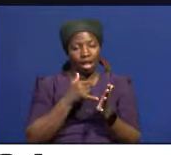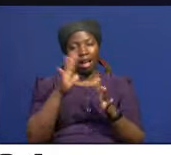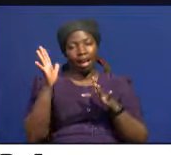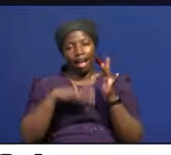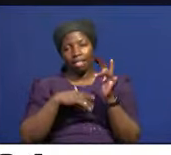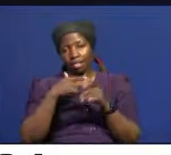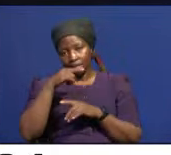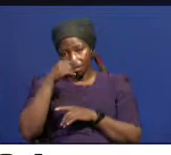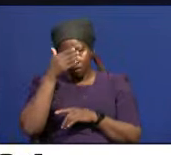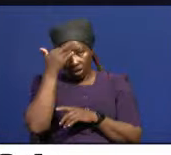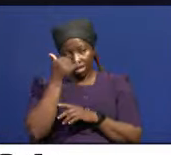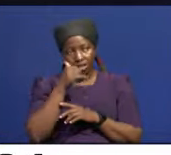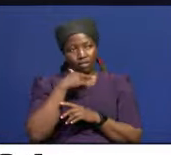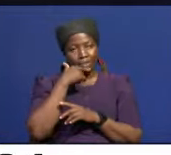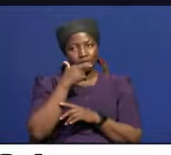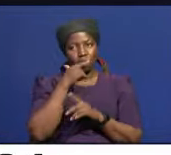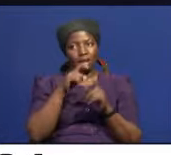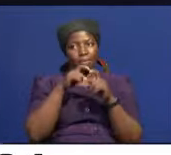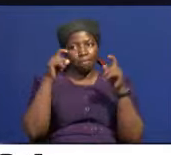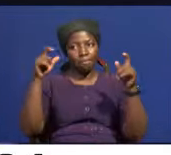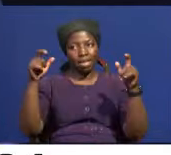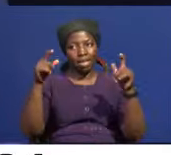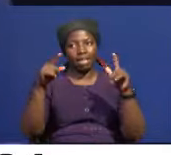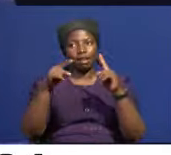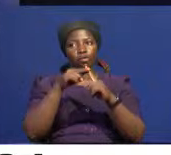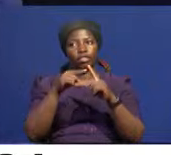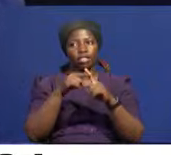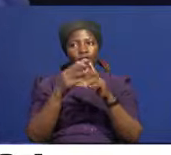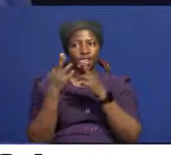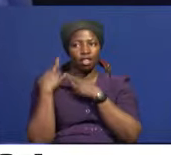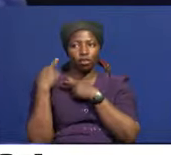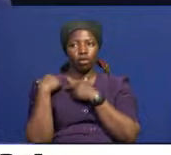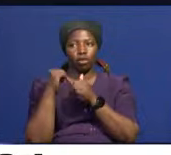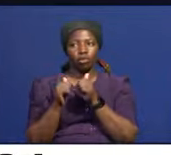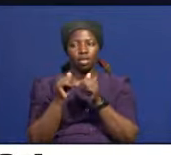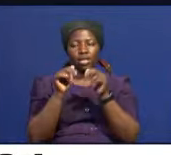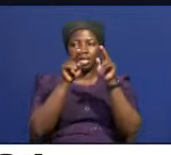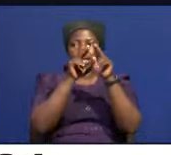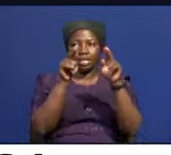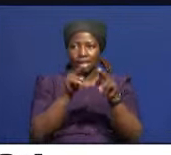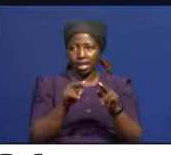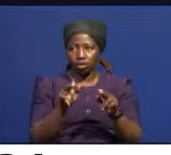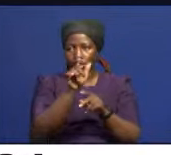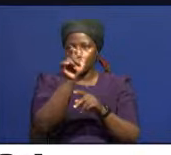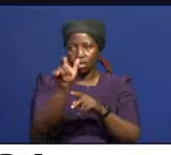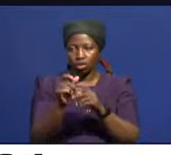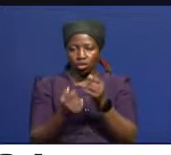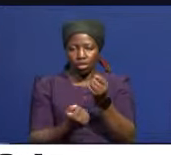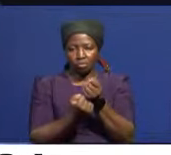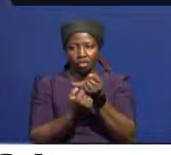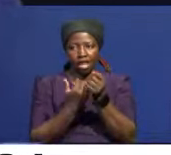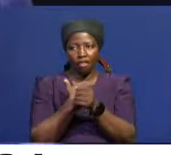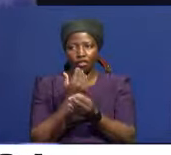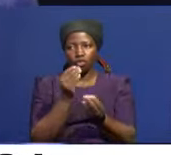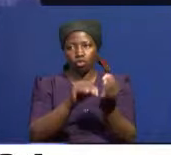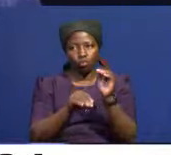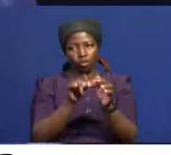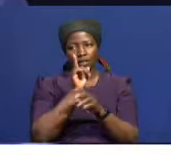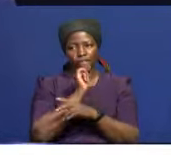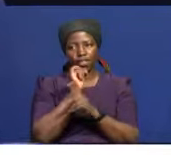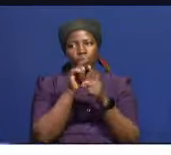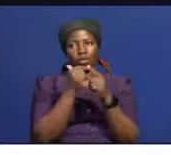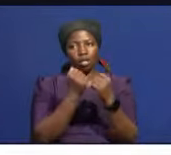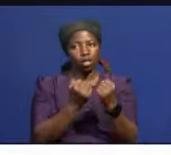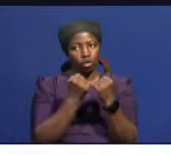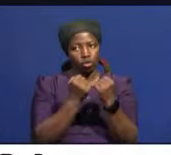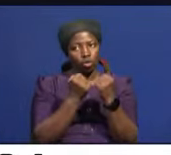huge positive role that international solidarity and regional support have also greatly contributed to the strength of